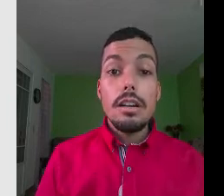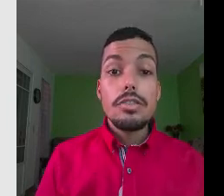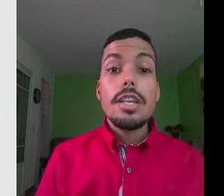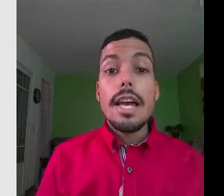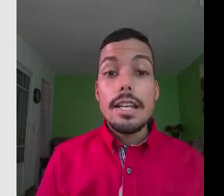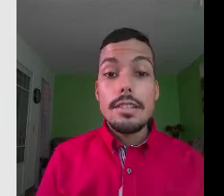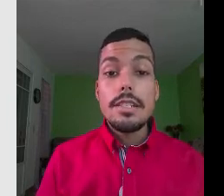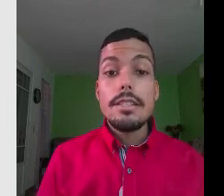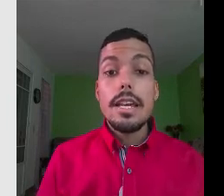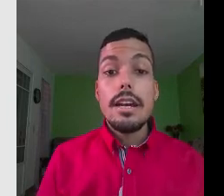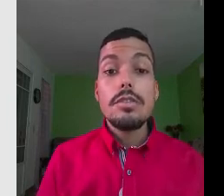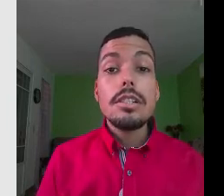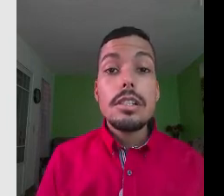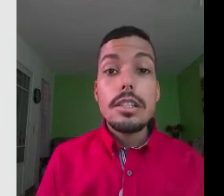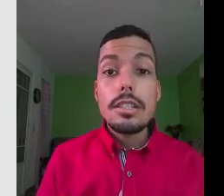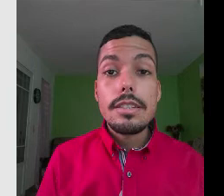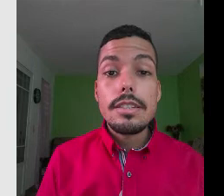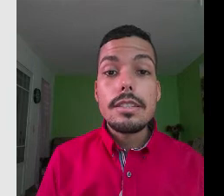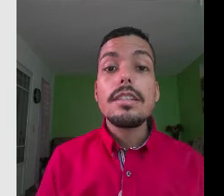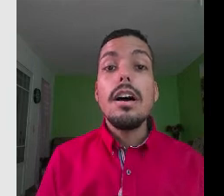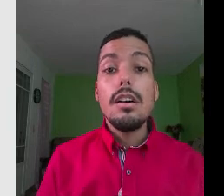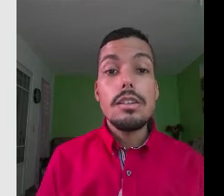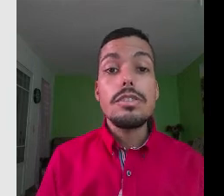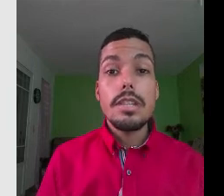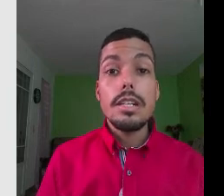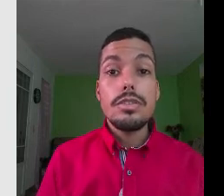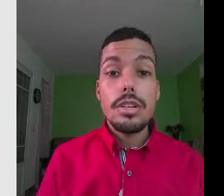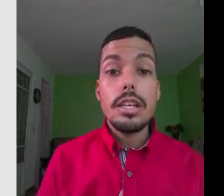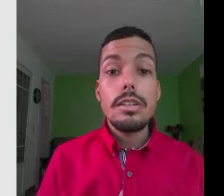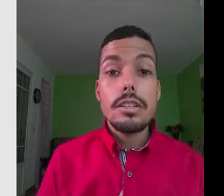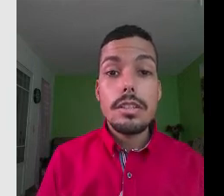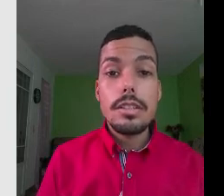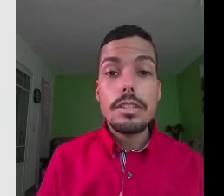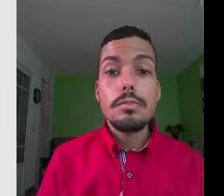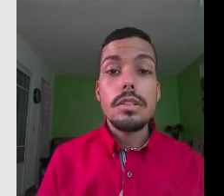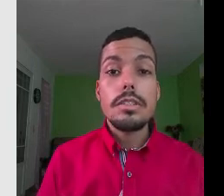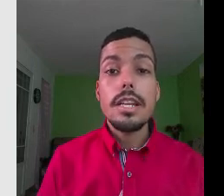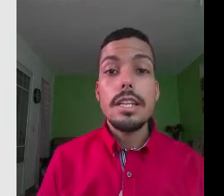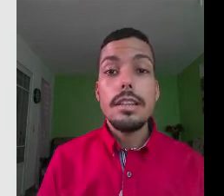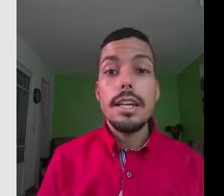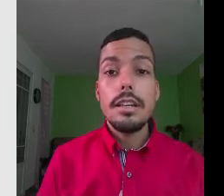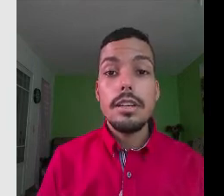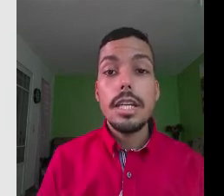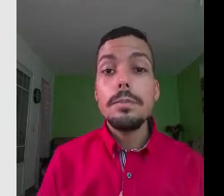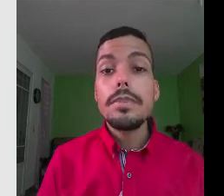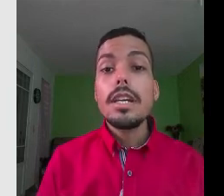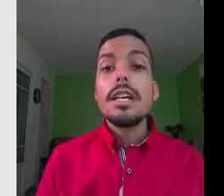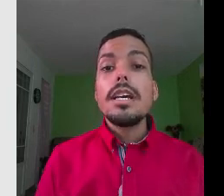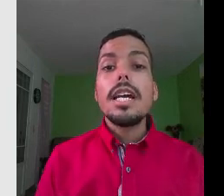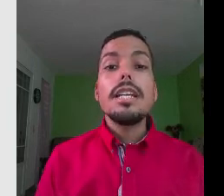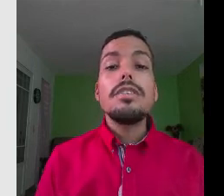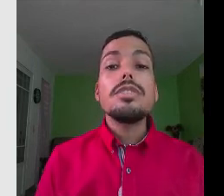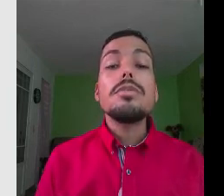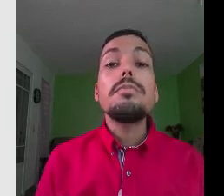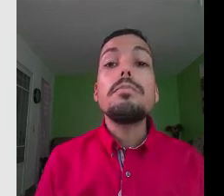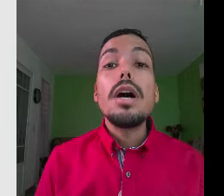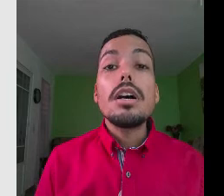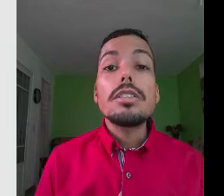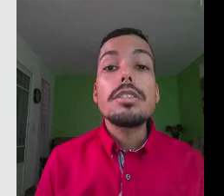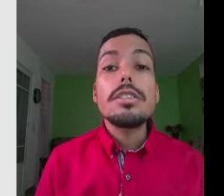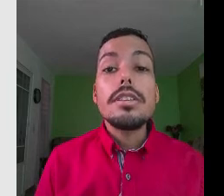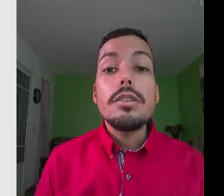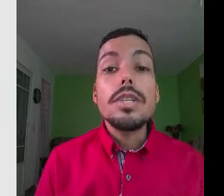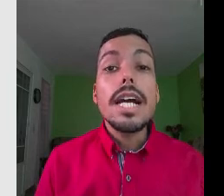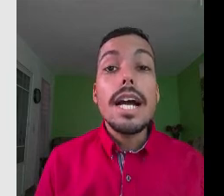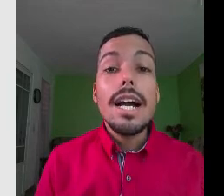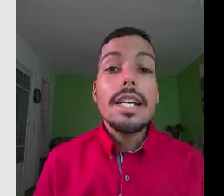And Ox has the sound X. Ox tiene el sonido X. Por eso es que está ahí, ¿ok? Esto es un